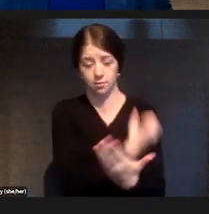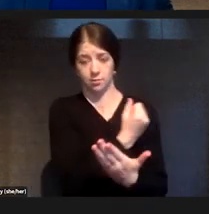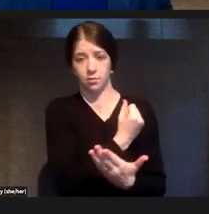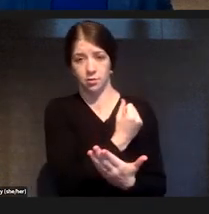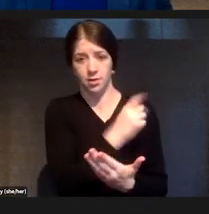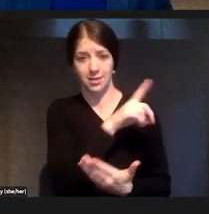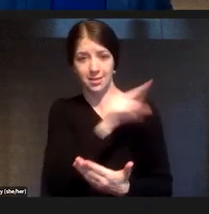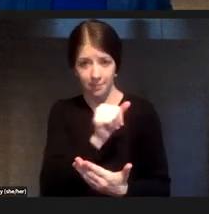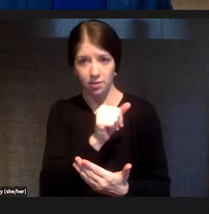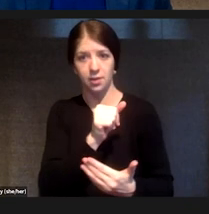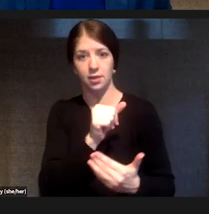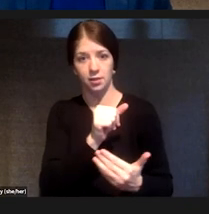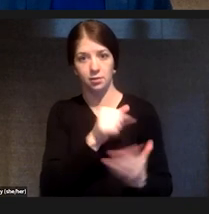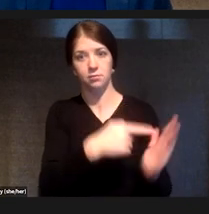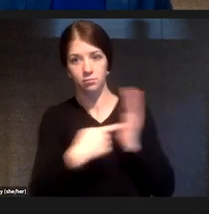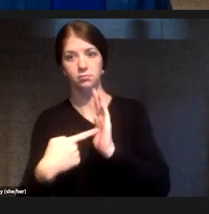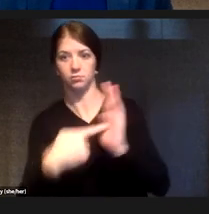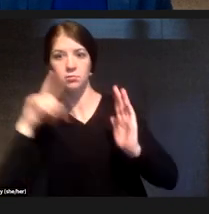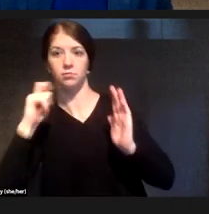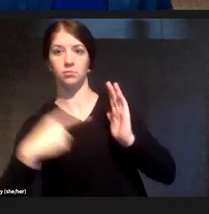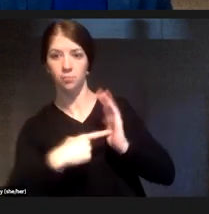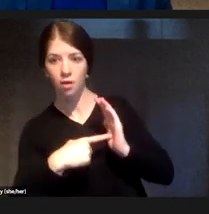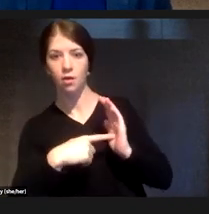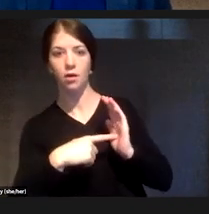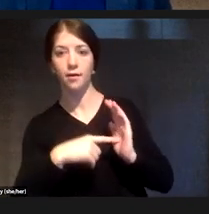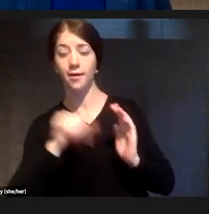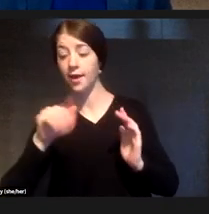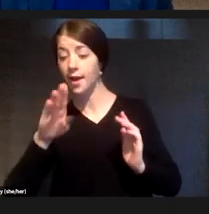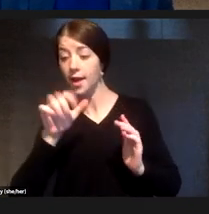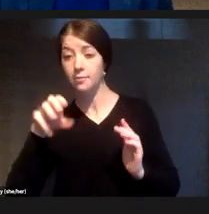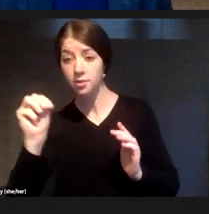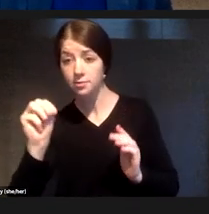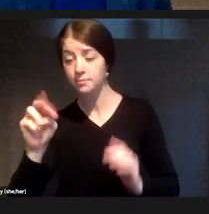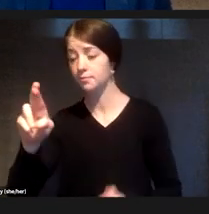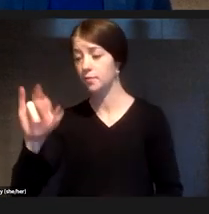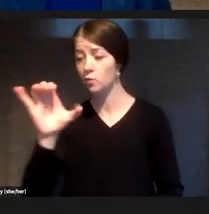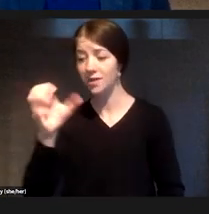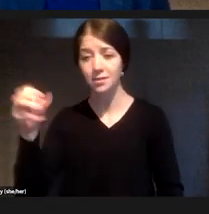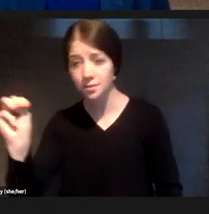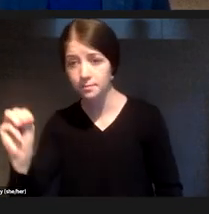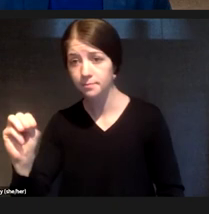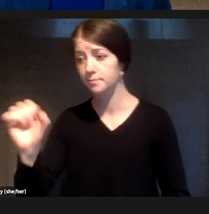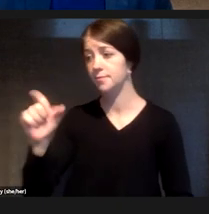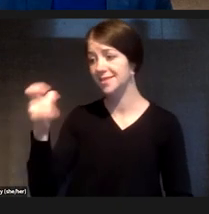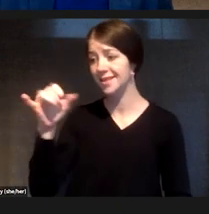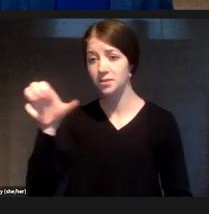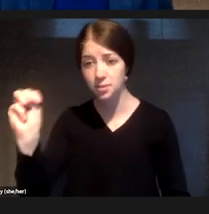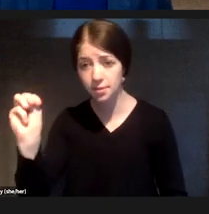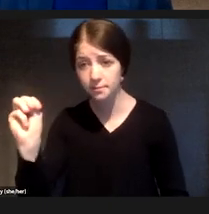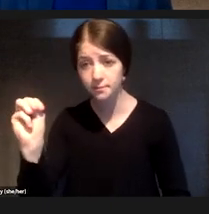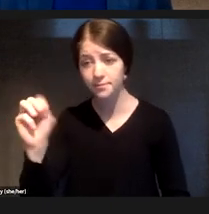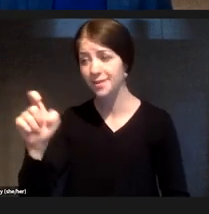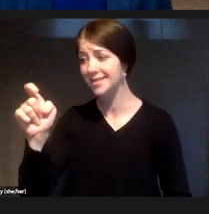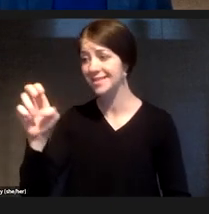this vehicle to recognize that whether it is ableism or racism or sexism or